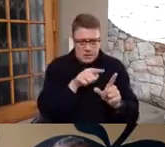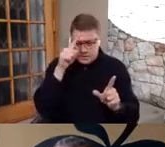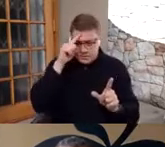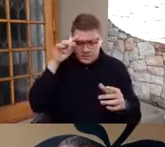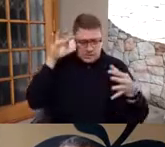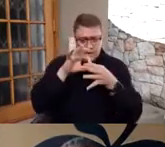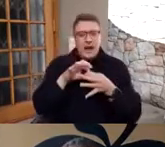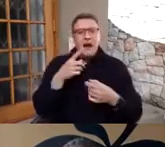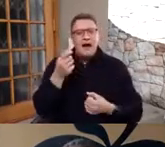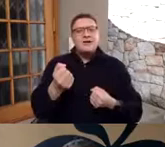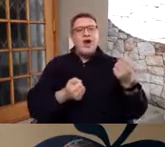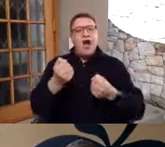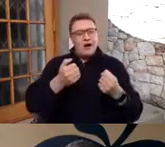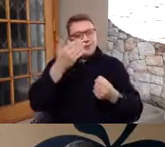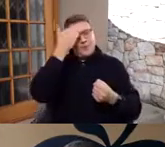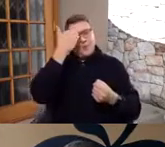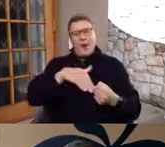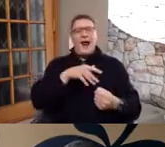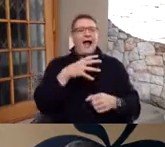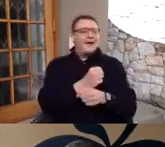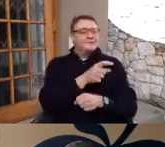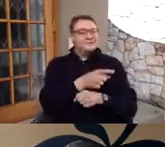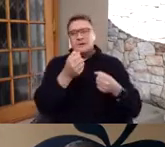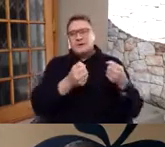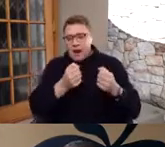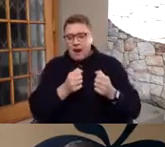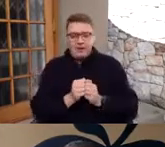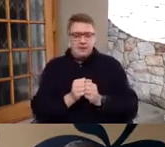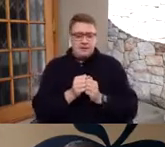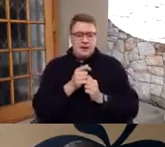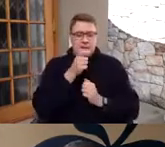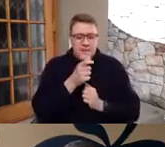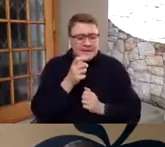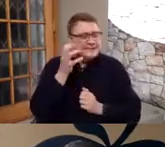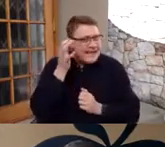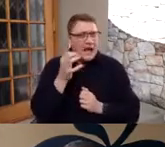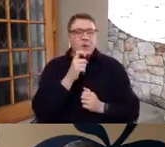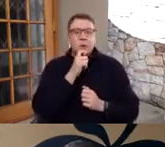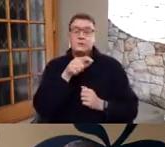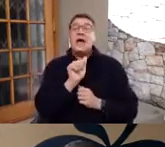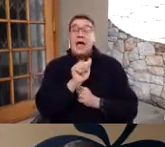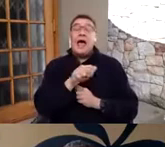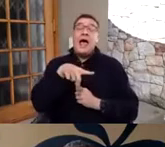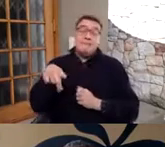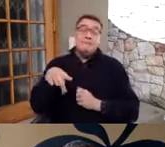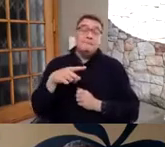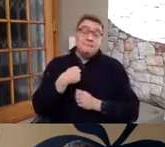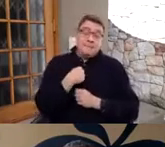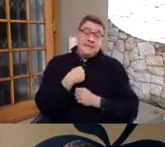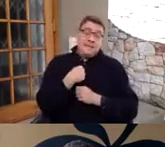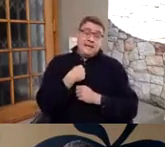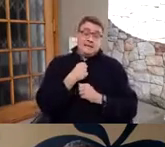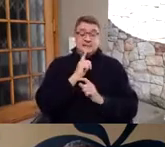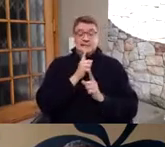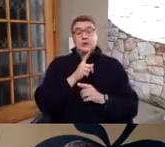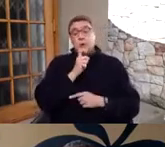the car, to learn that that's a car, to learn to pronounce the sounds and that. So this is a really cool app that I love